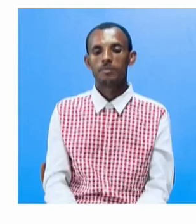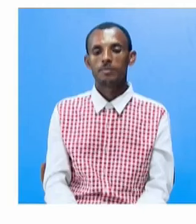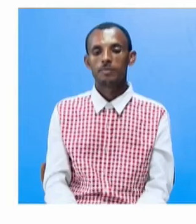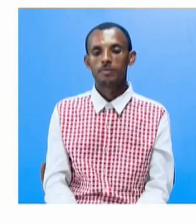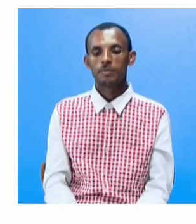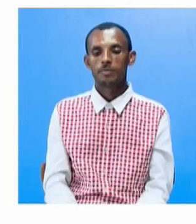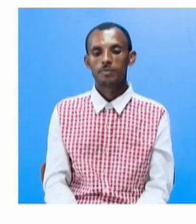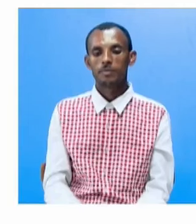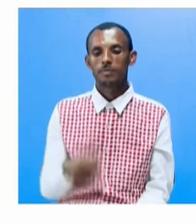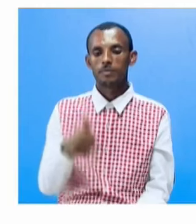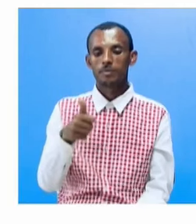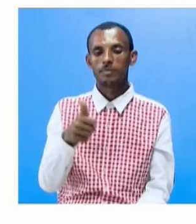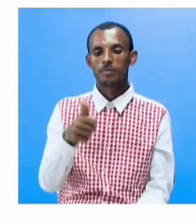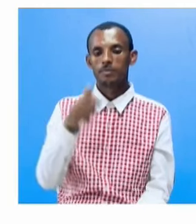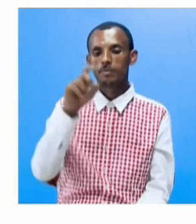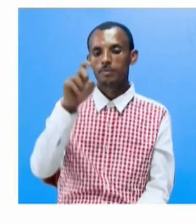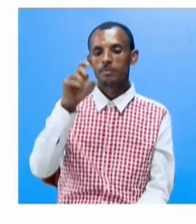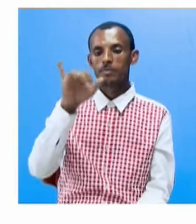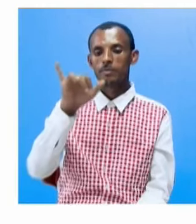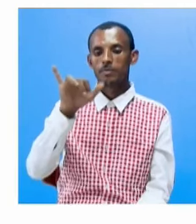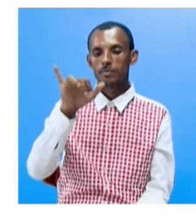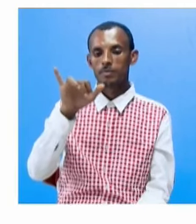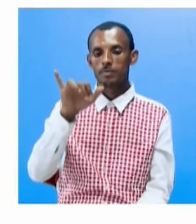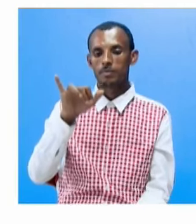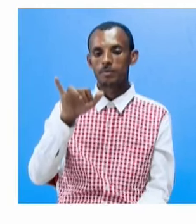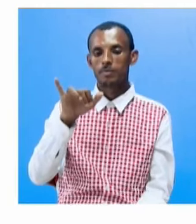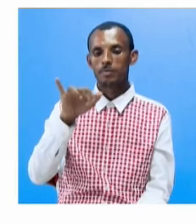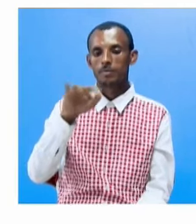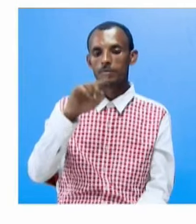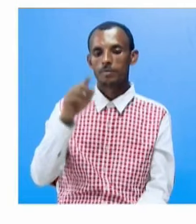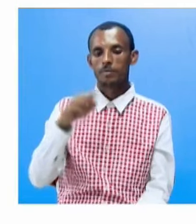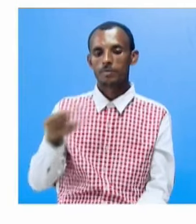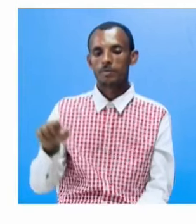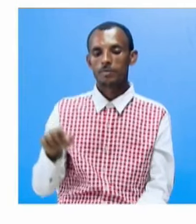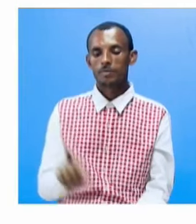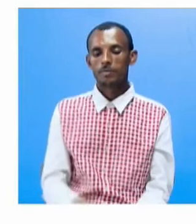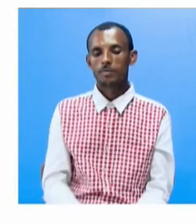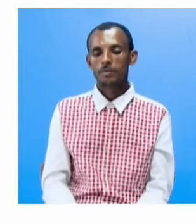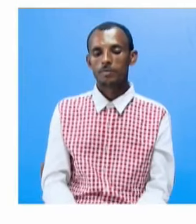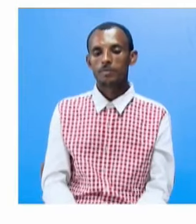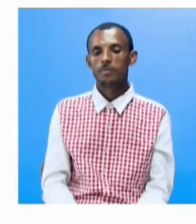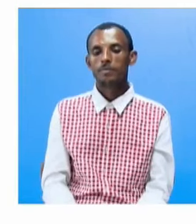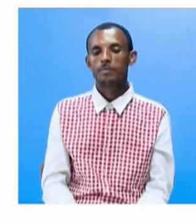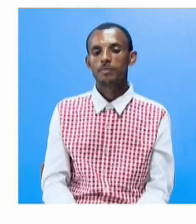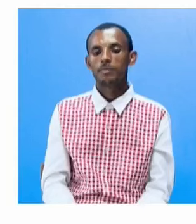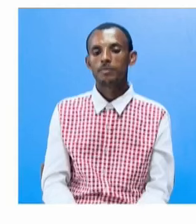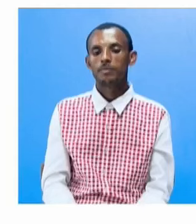It is X, Y, Z.